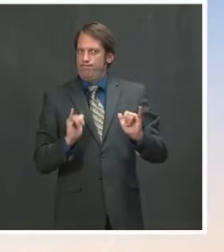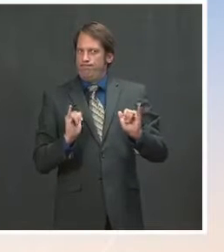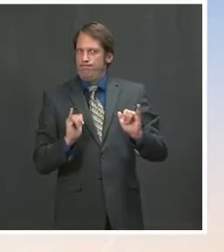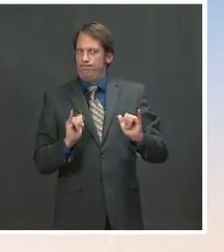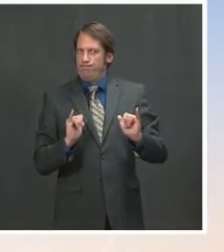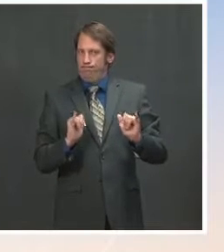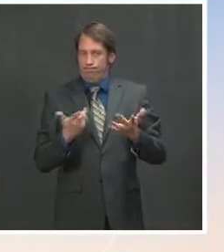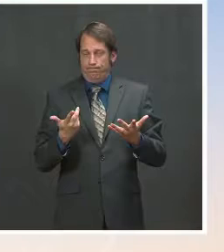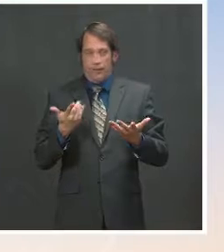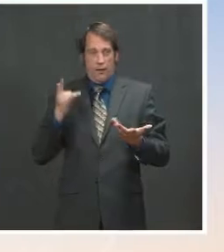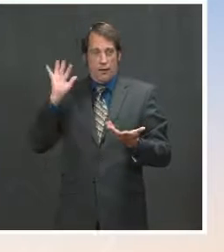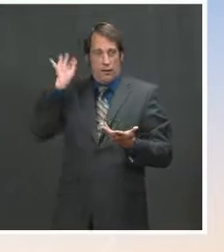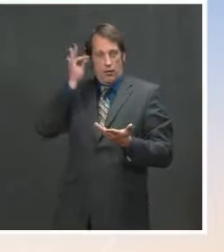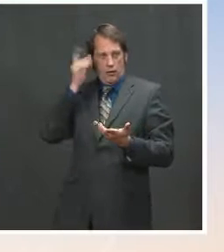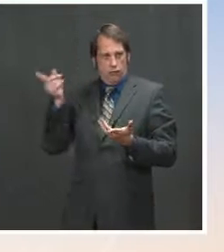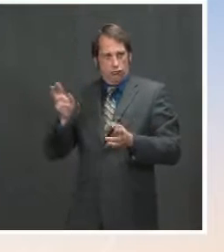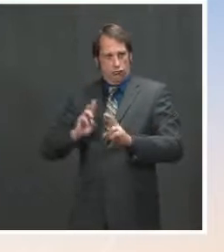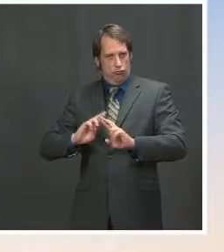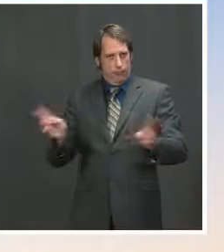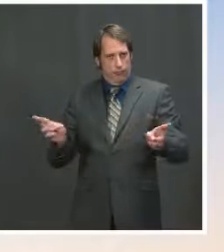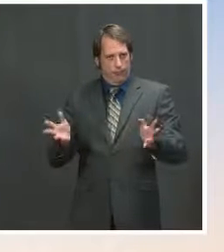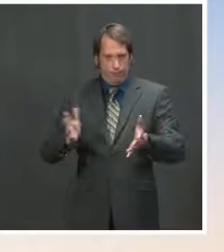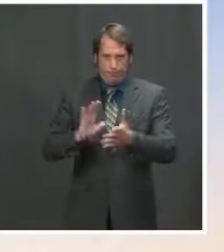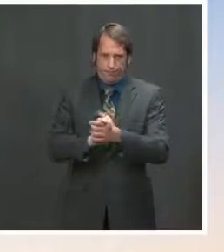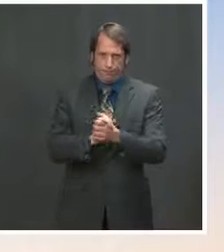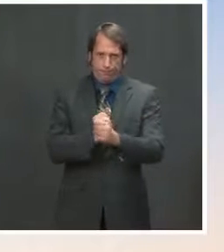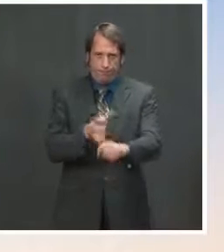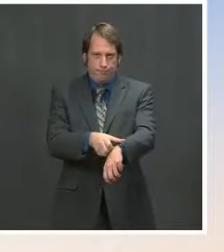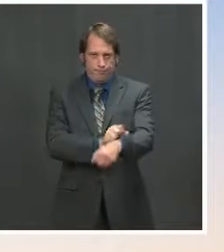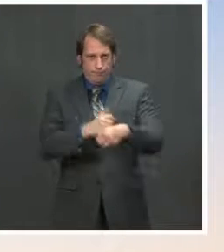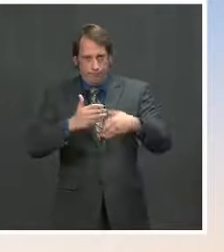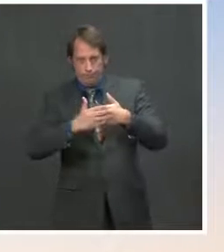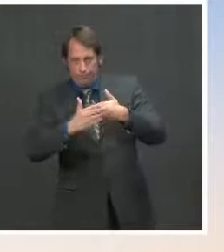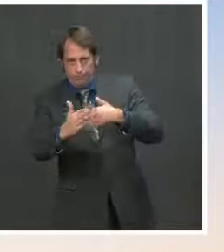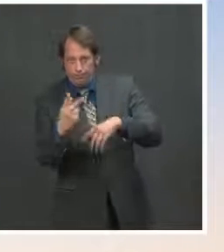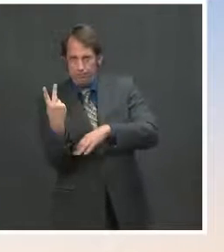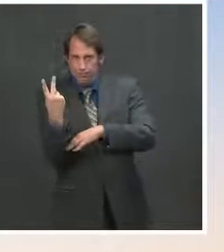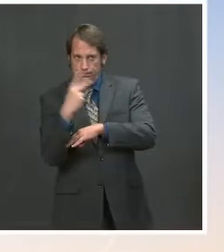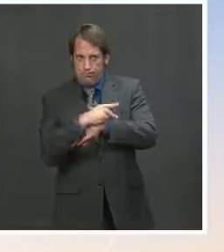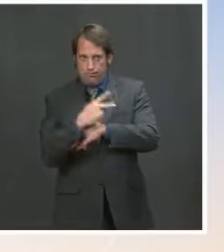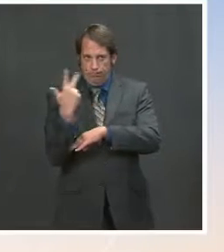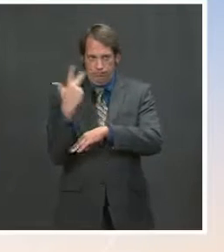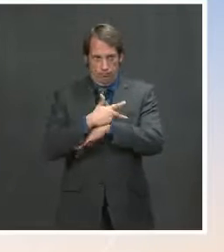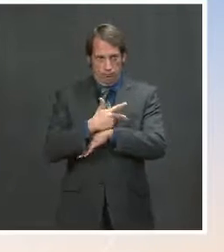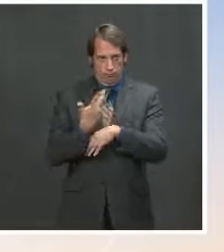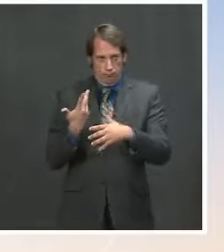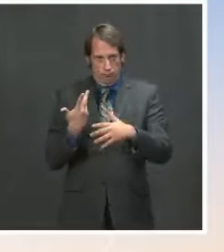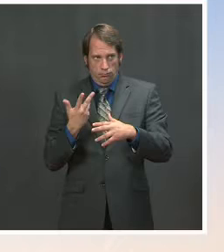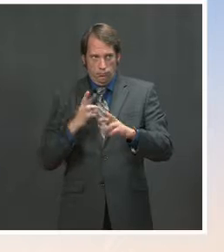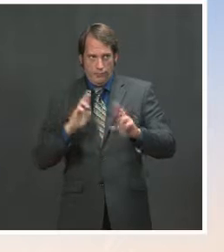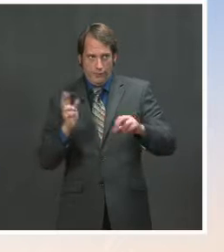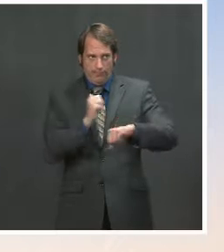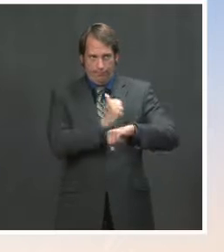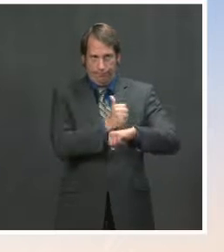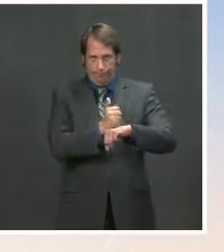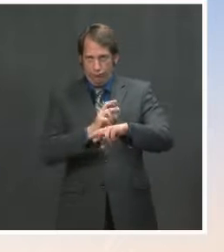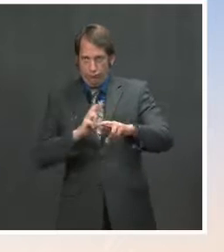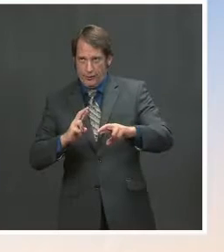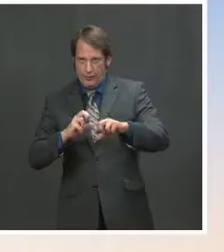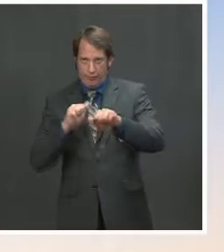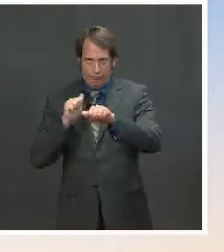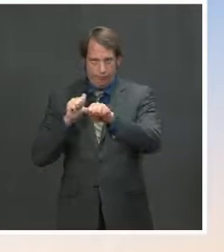a verdict that could be coming in a matter of days. What sort of coordination is there with states, not just in Minnesota, but